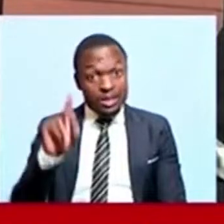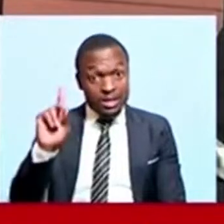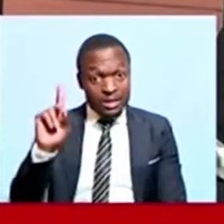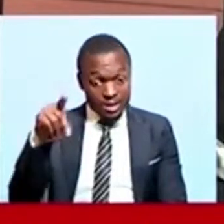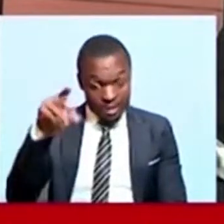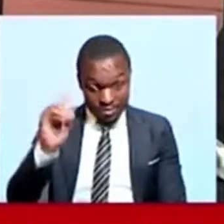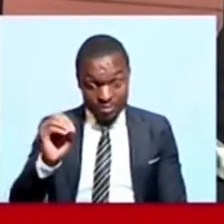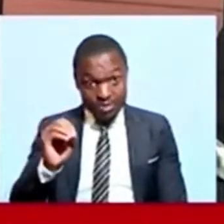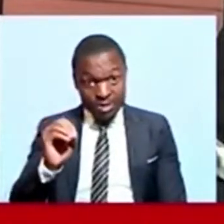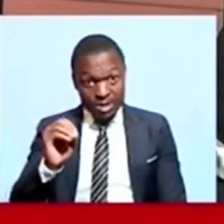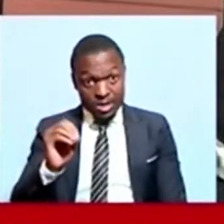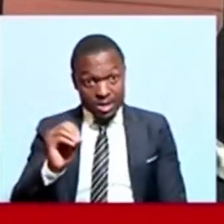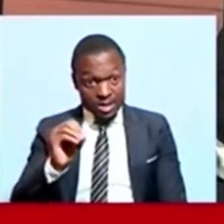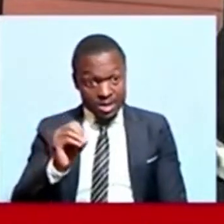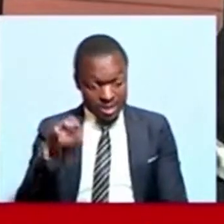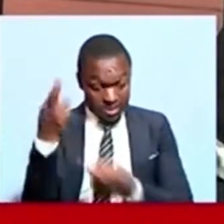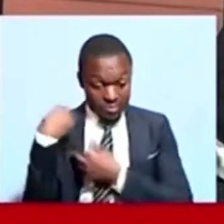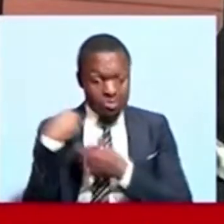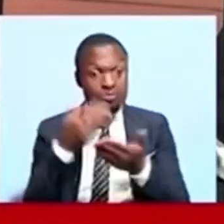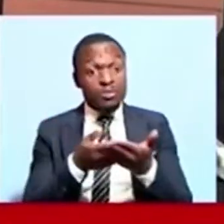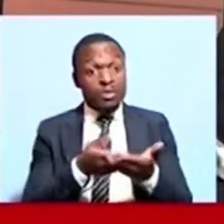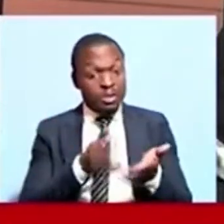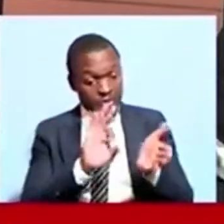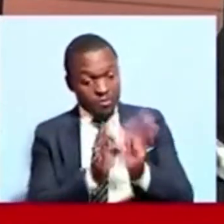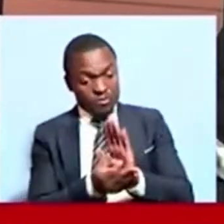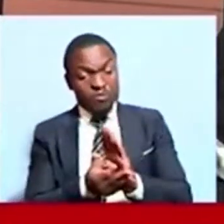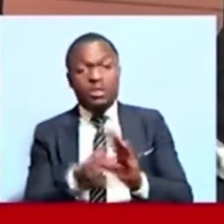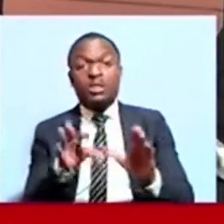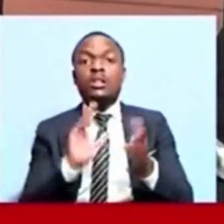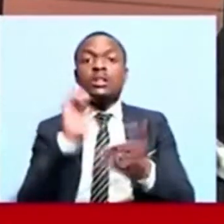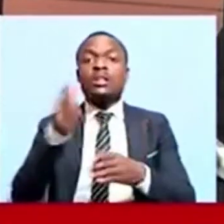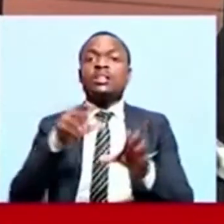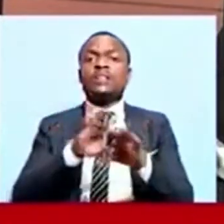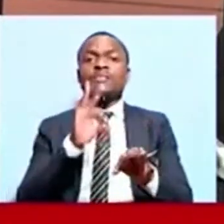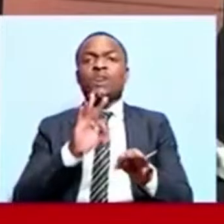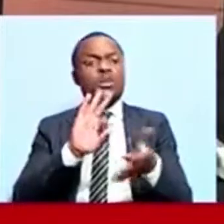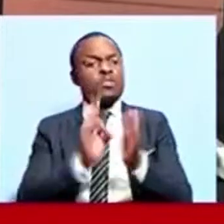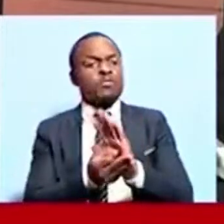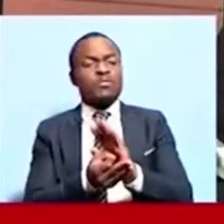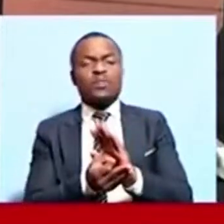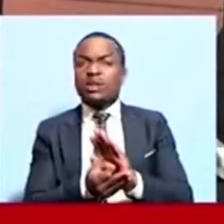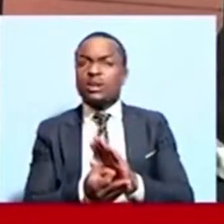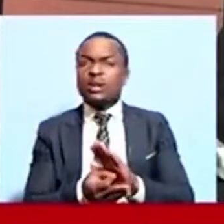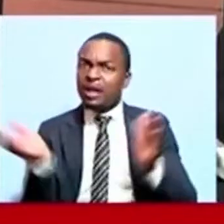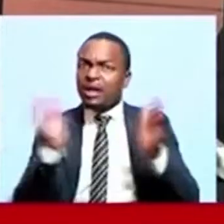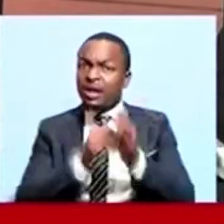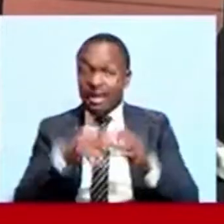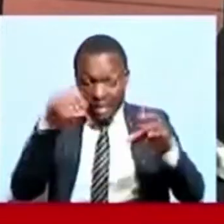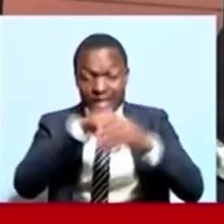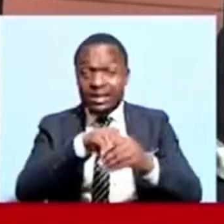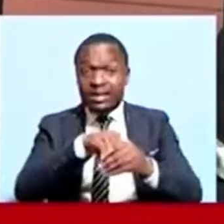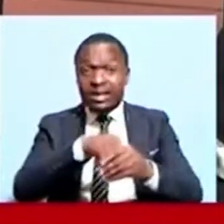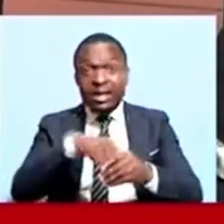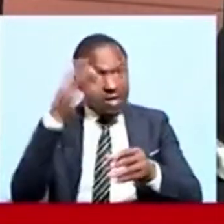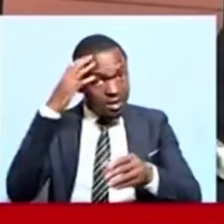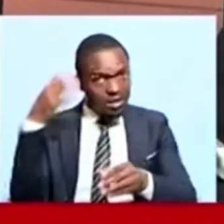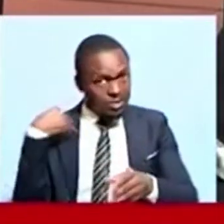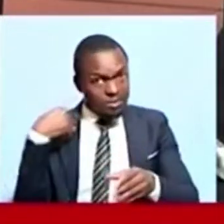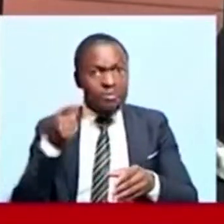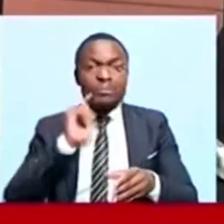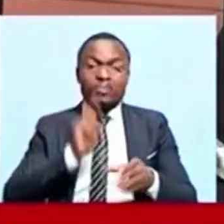is the custodian of this document. So to later find the forms again in their office when they were supposed to produce them for